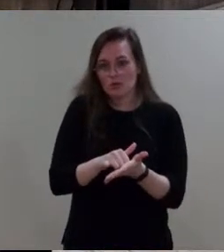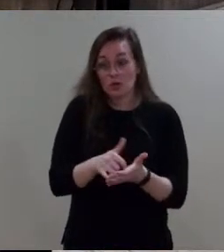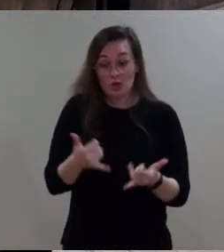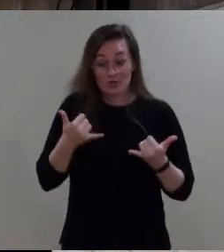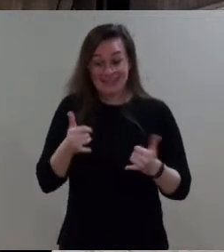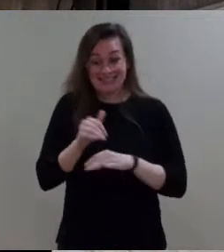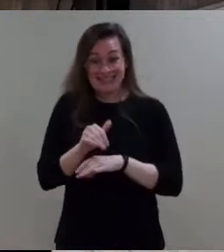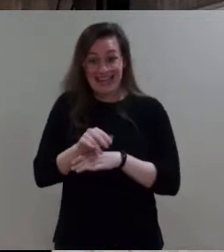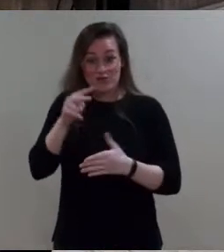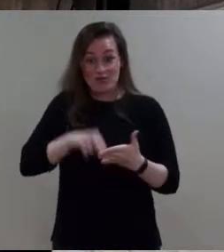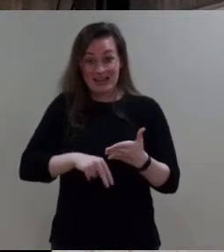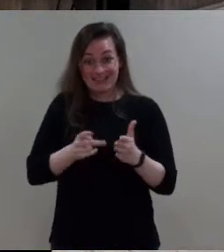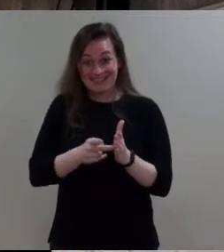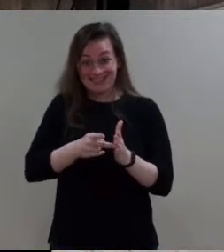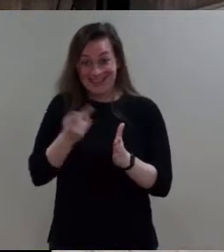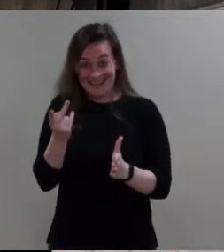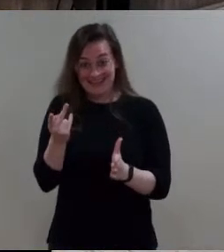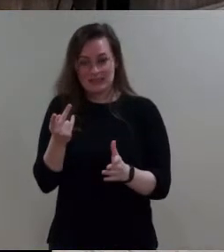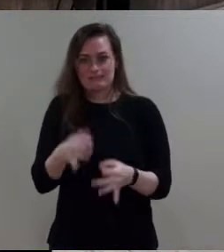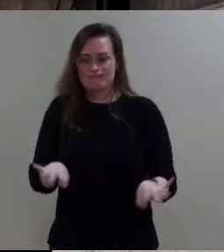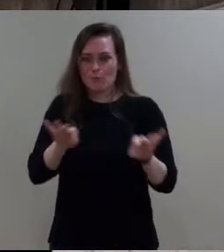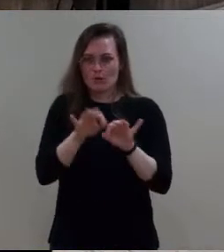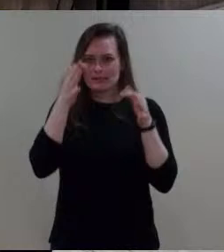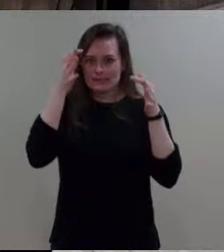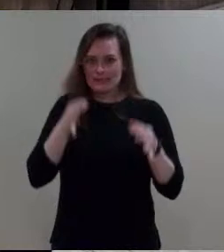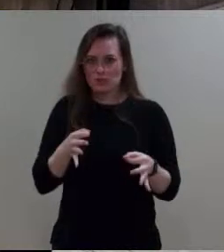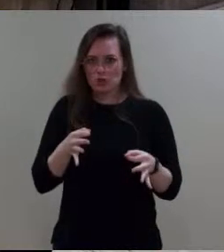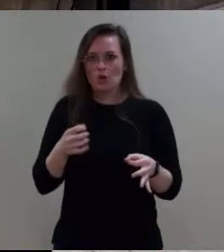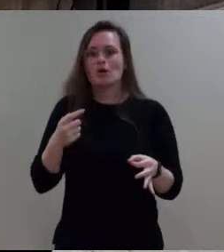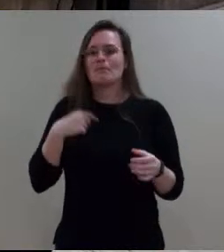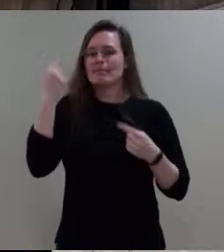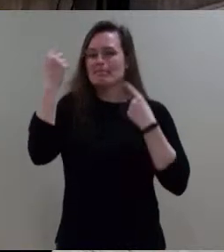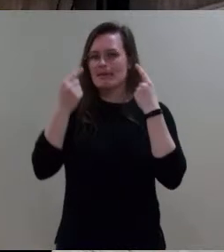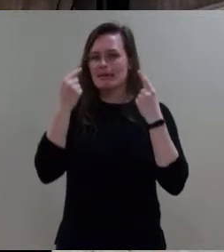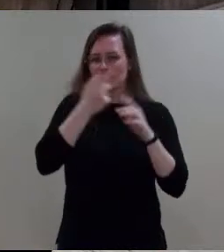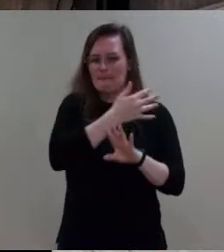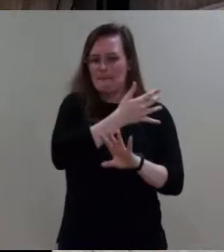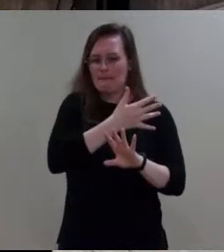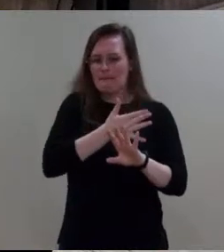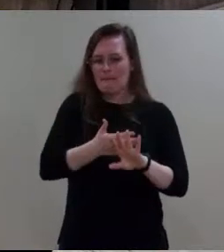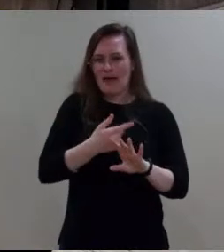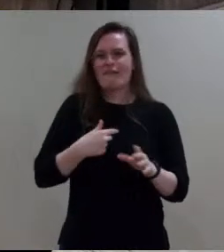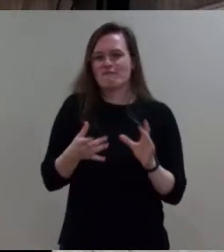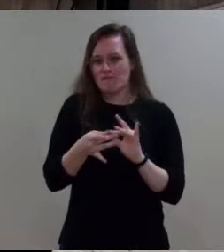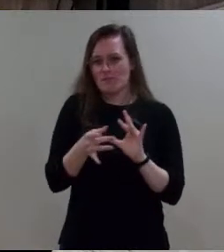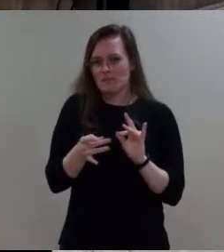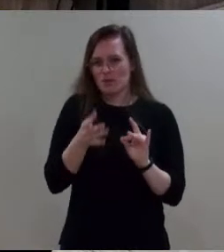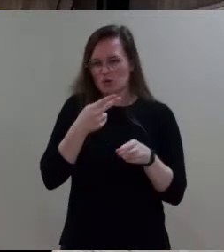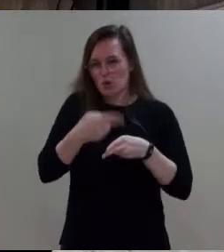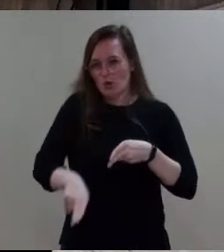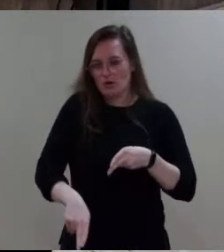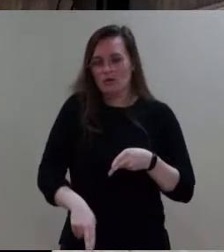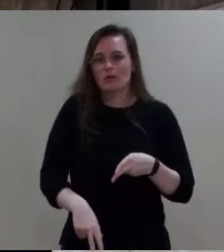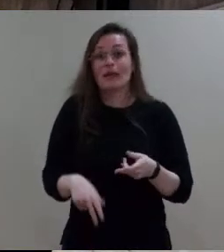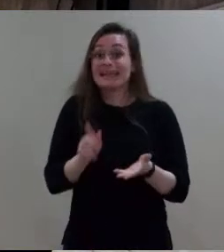discussion and decision. I've given this due consideration and have the following remarks, and I'll keep them short. Kentville is